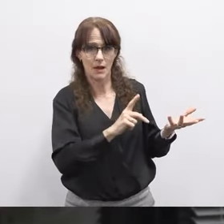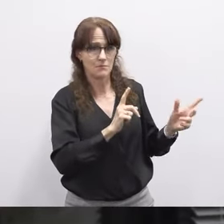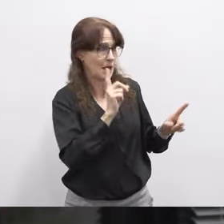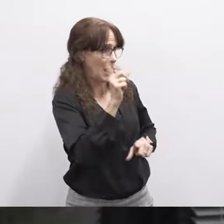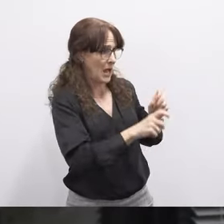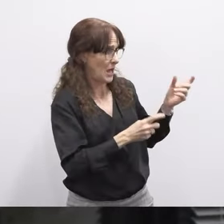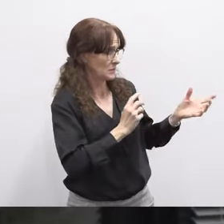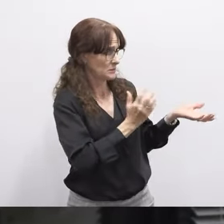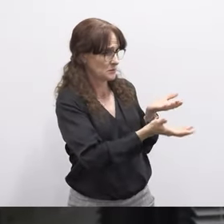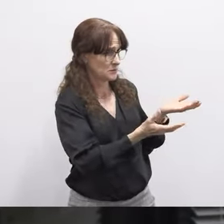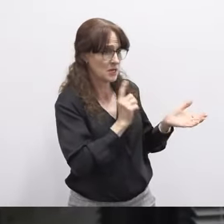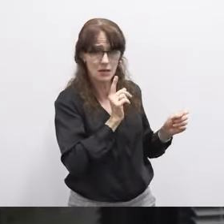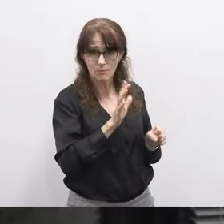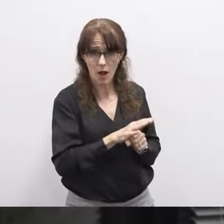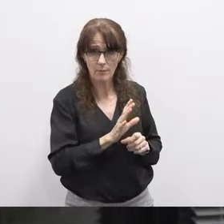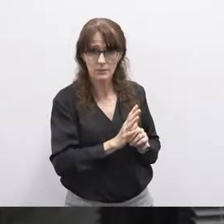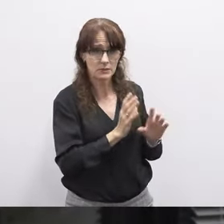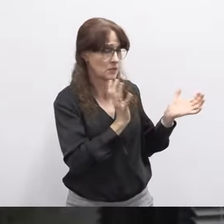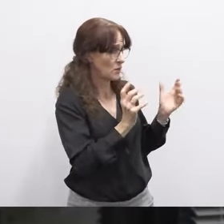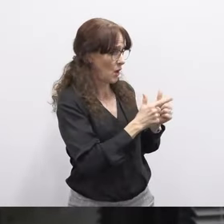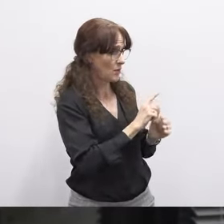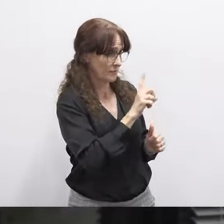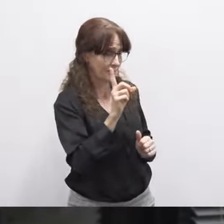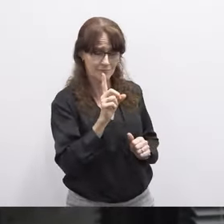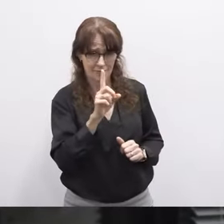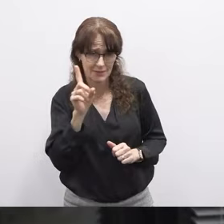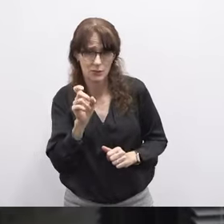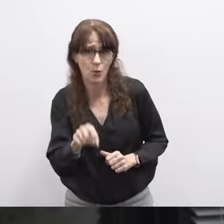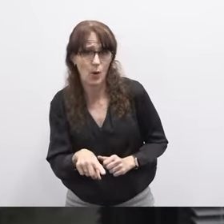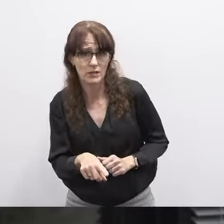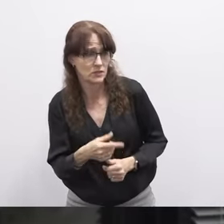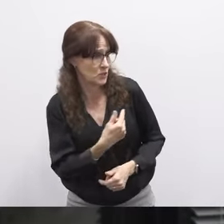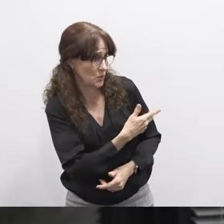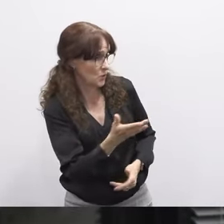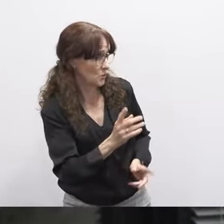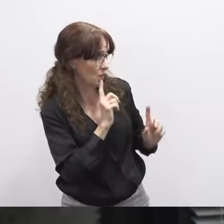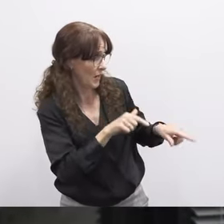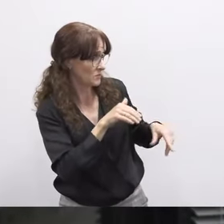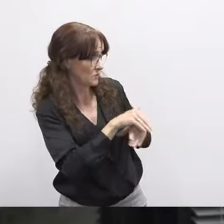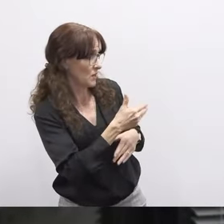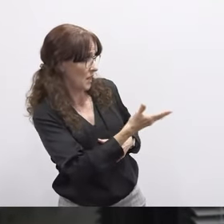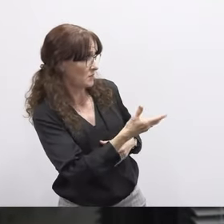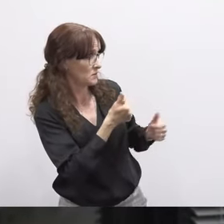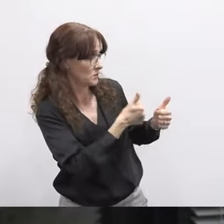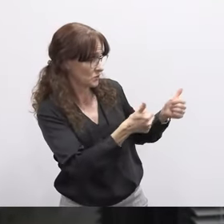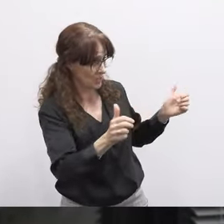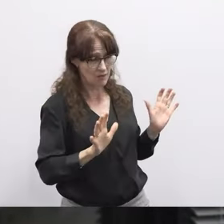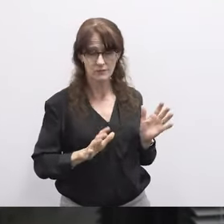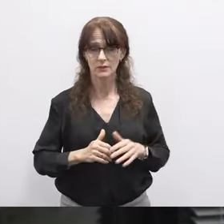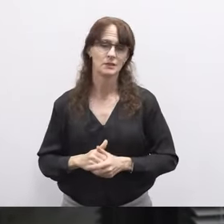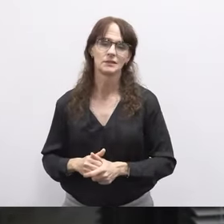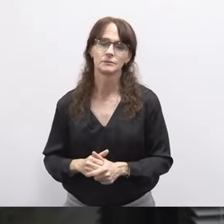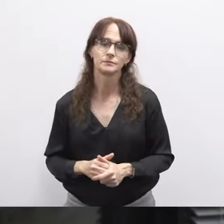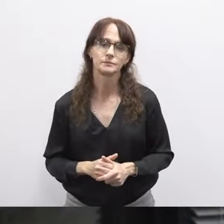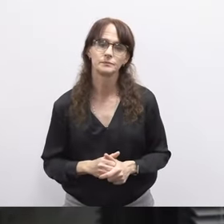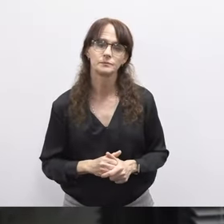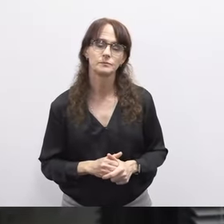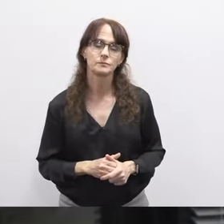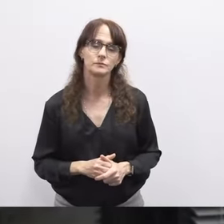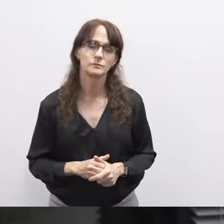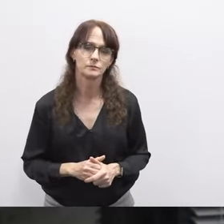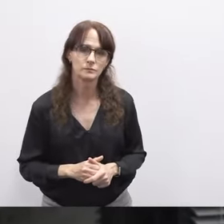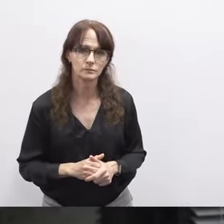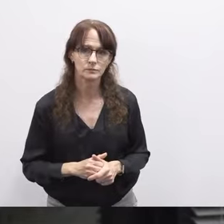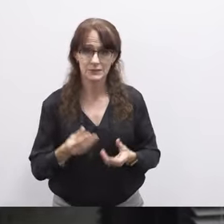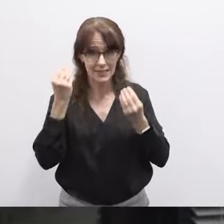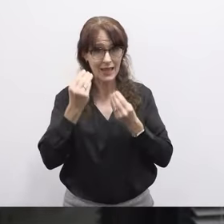guys know. He promised he would. That's a question that you guys can answer tonight to yourselves. Again,